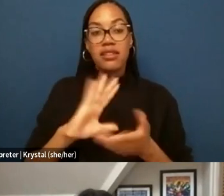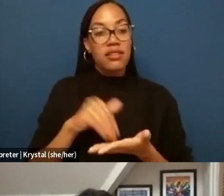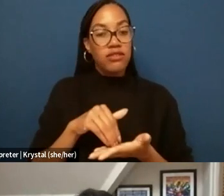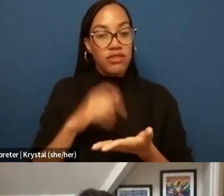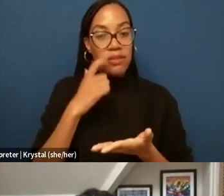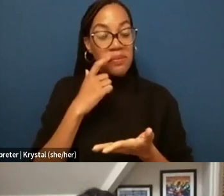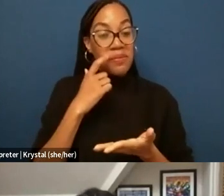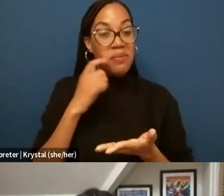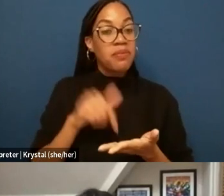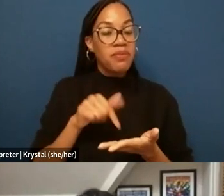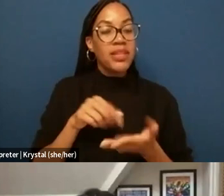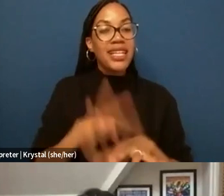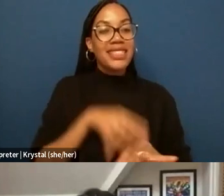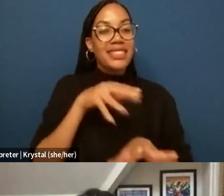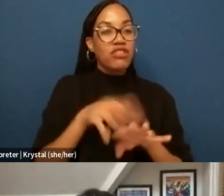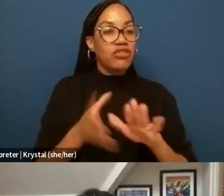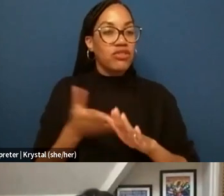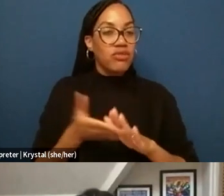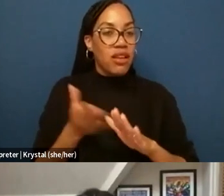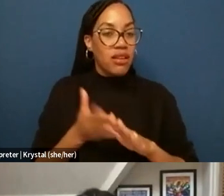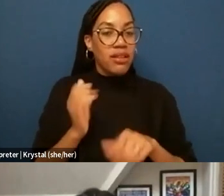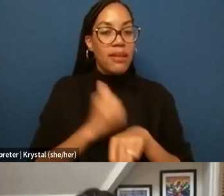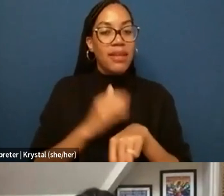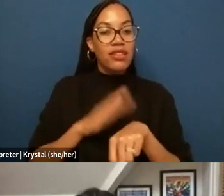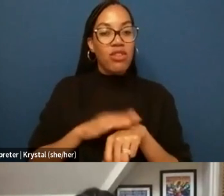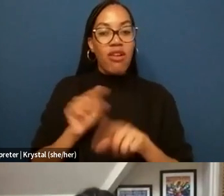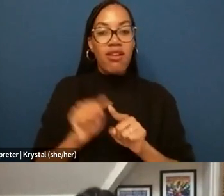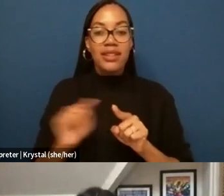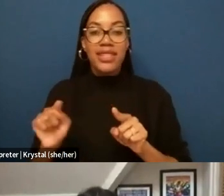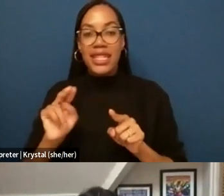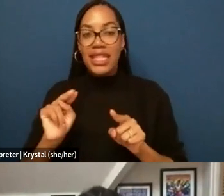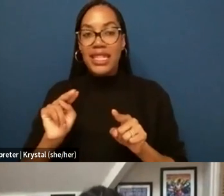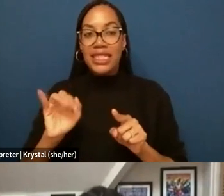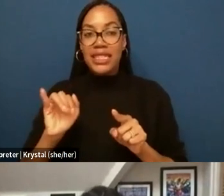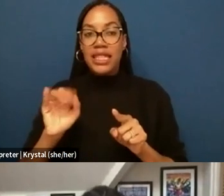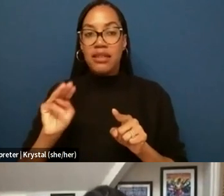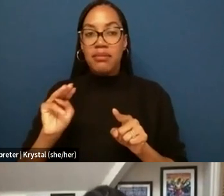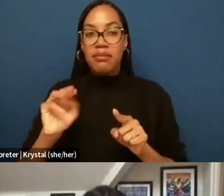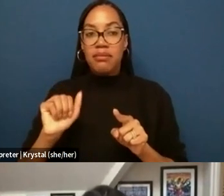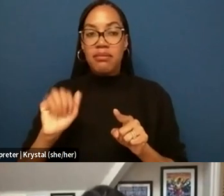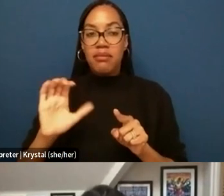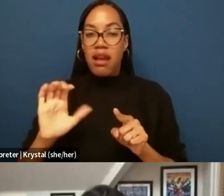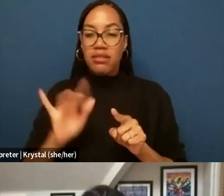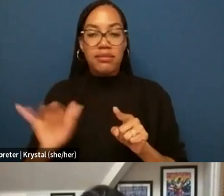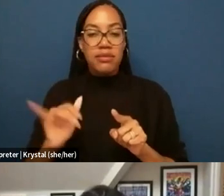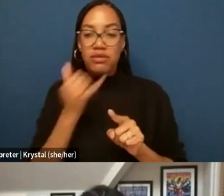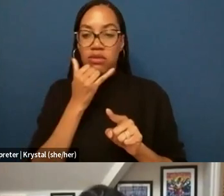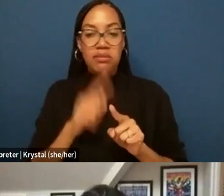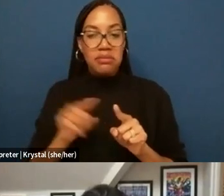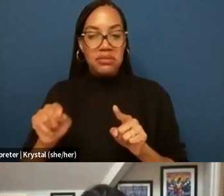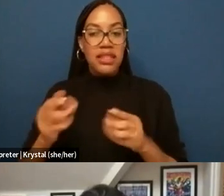organization based on Nipmuc land, also known as Massachusetts. And I also do a